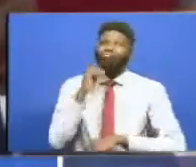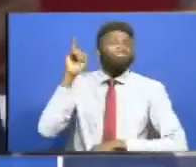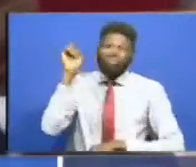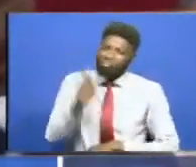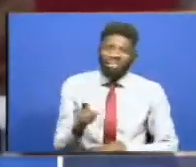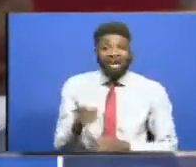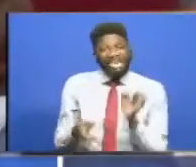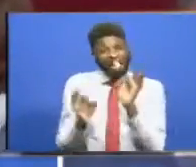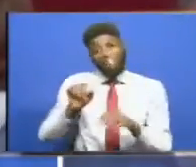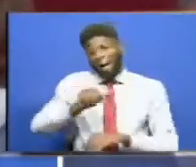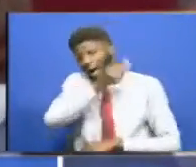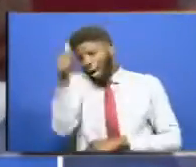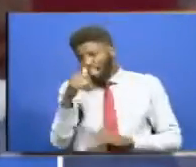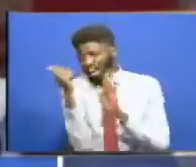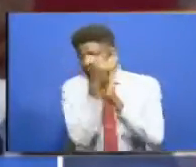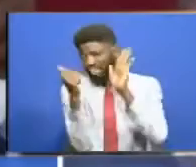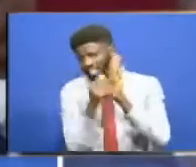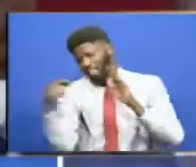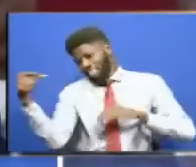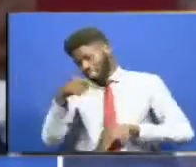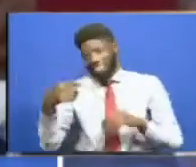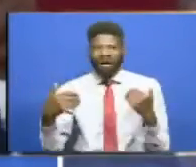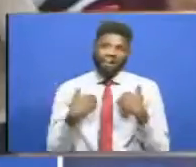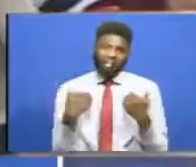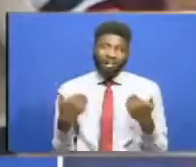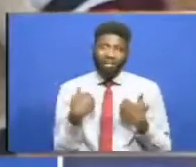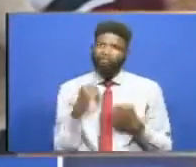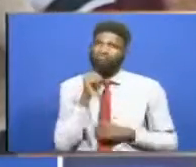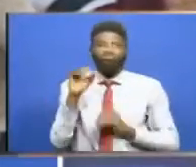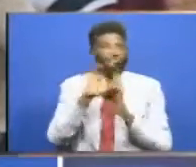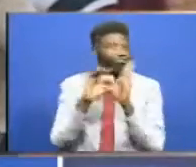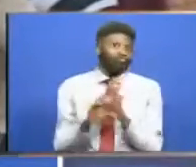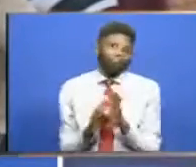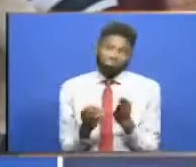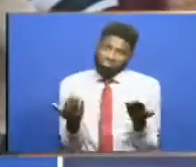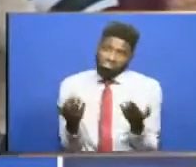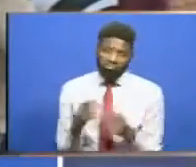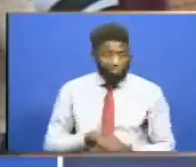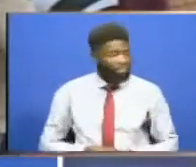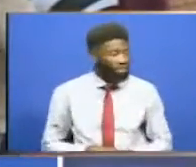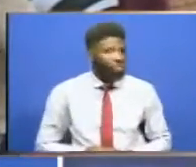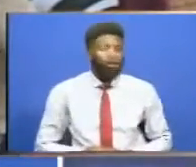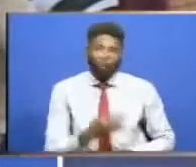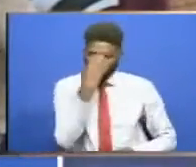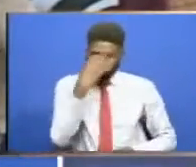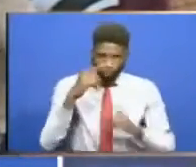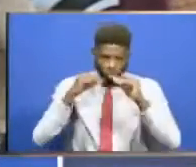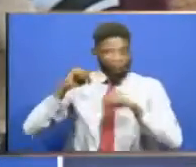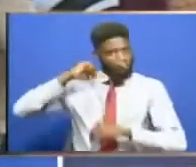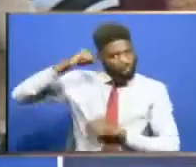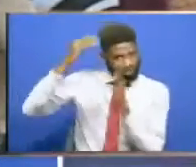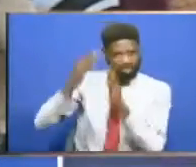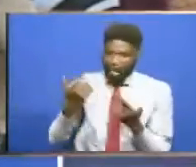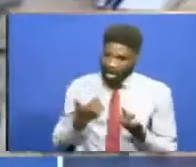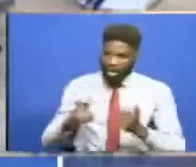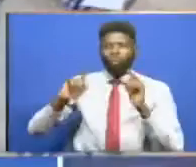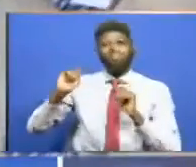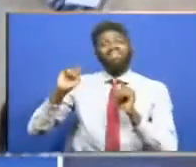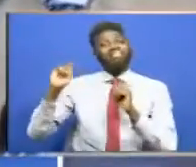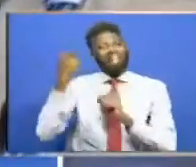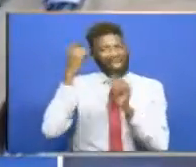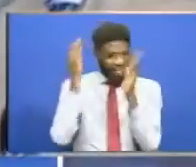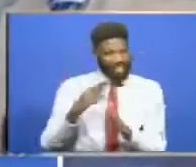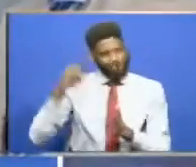another agenda beyond the Constitution. Ruto said politicians should allow Kenyans to vet the BBI document